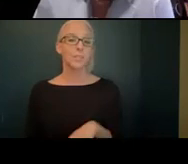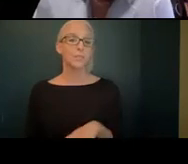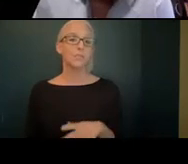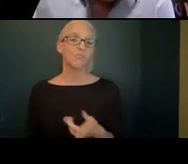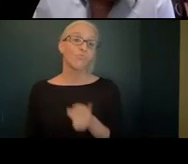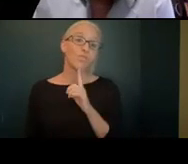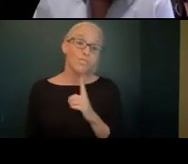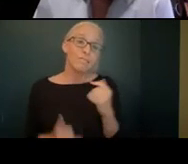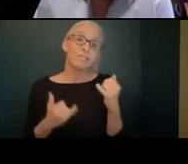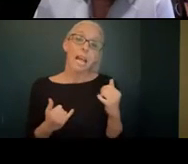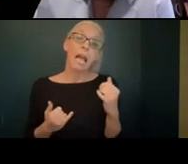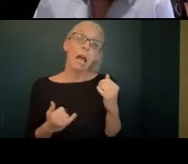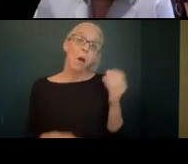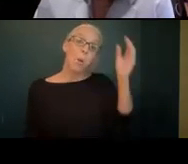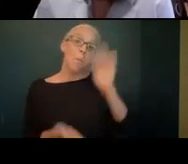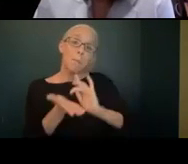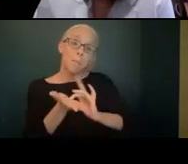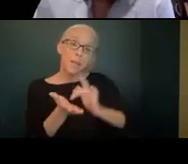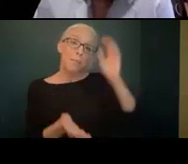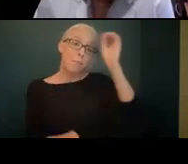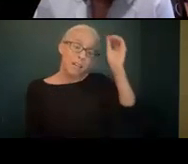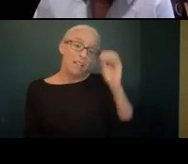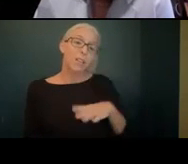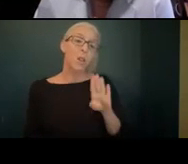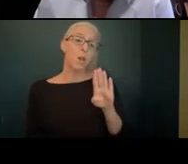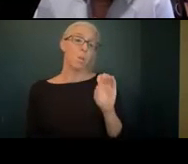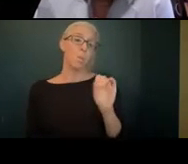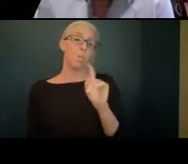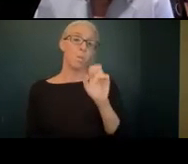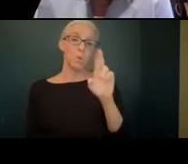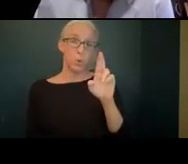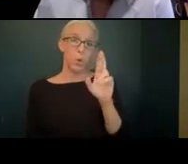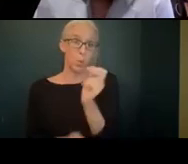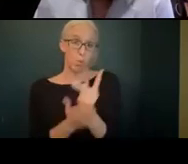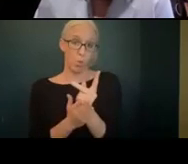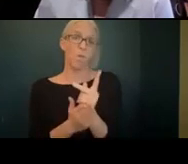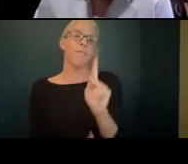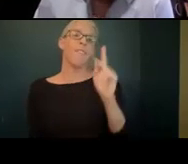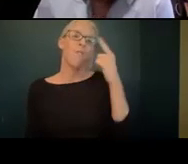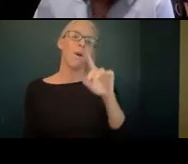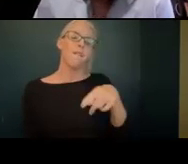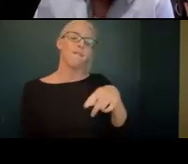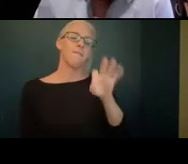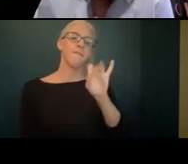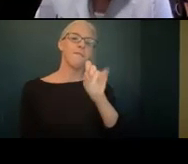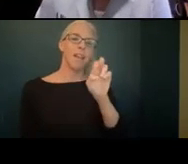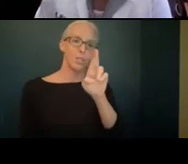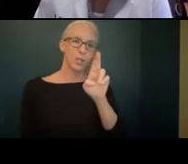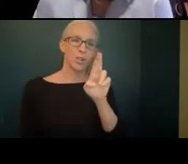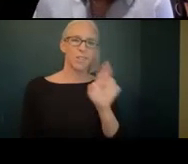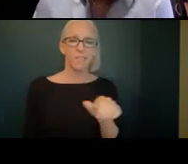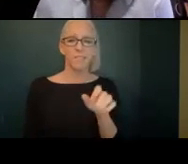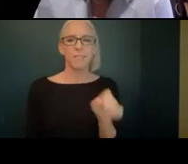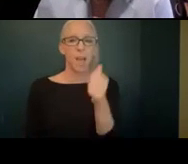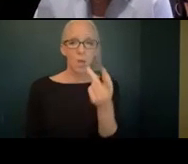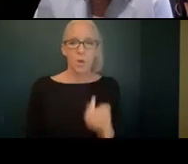boosters, right now the only booster approved is the Pfizer vaccine. Moderna and Johnson & Johnson are going to come up anytime soon.